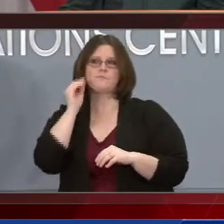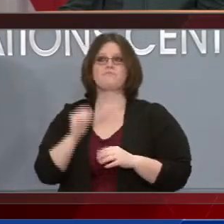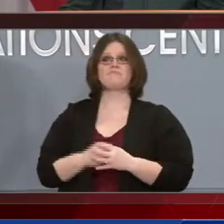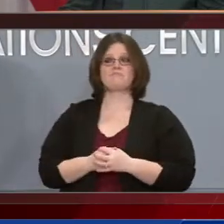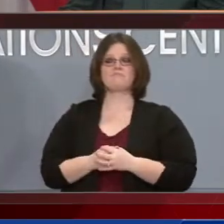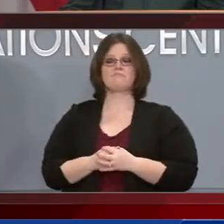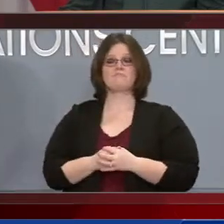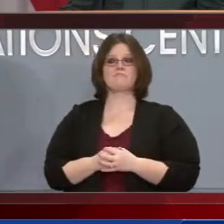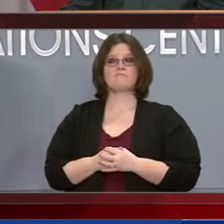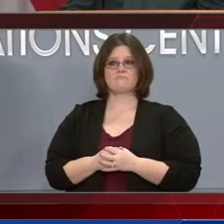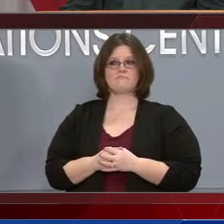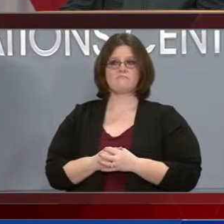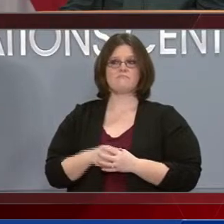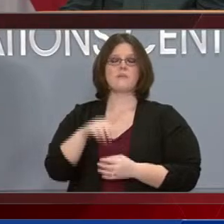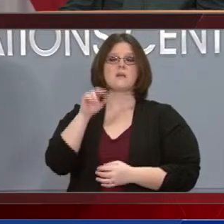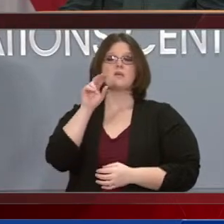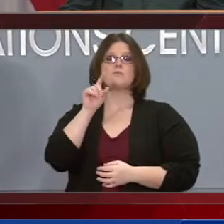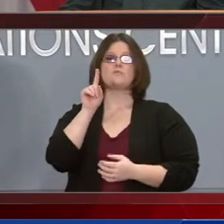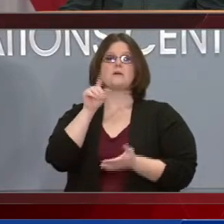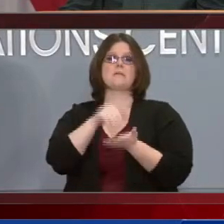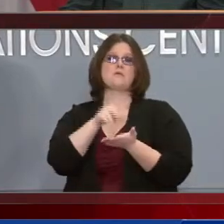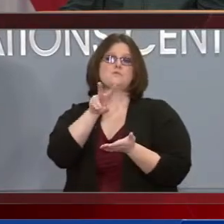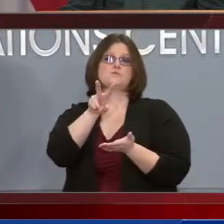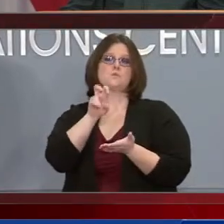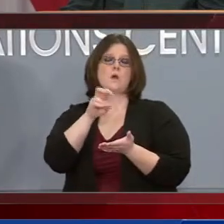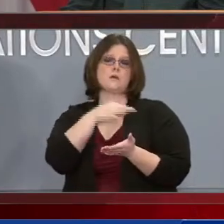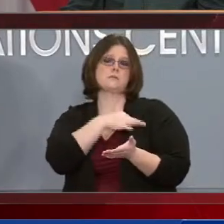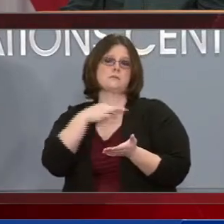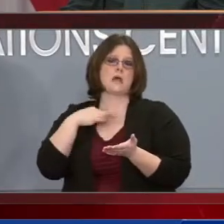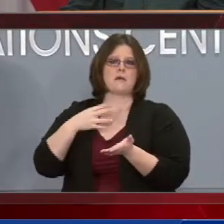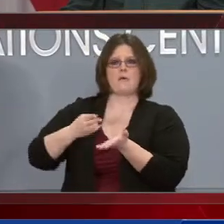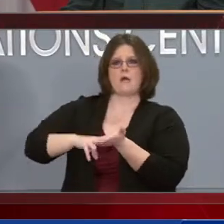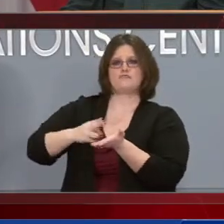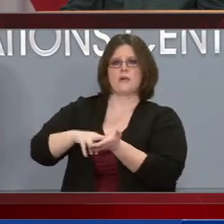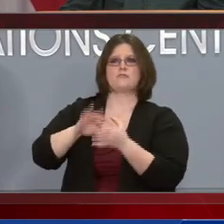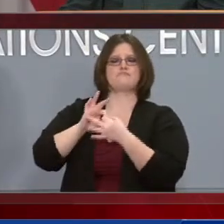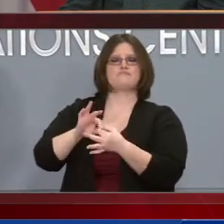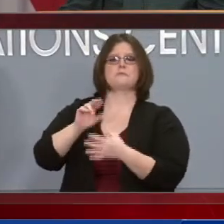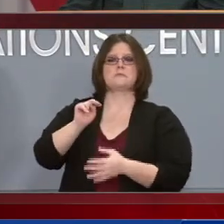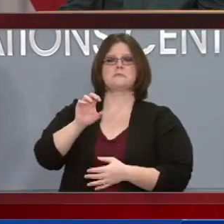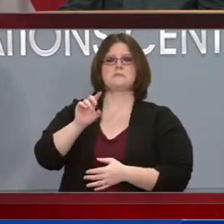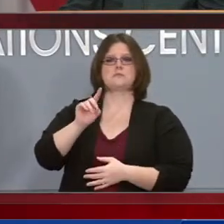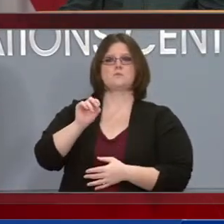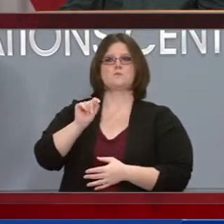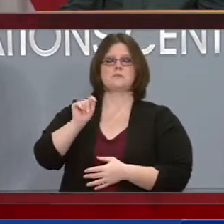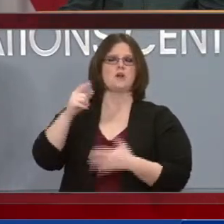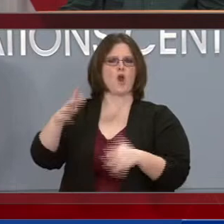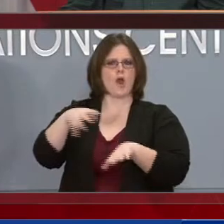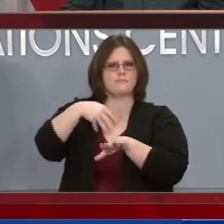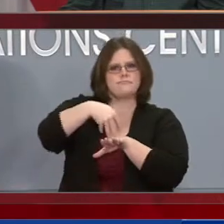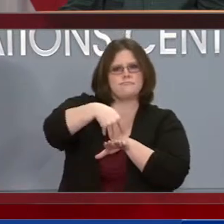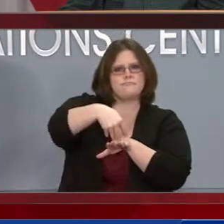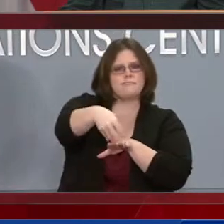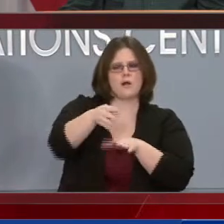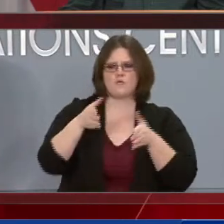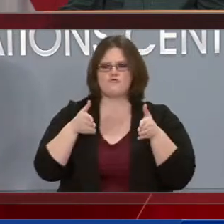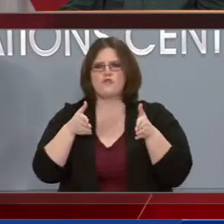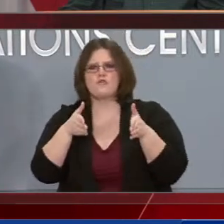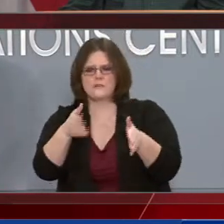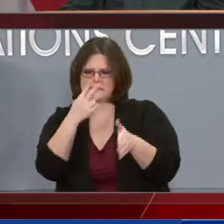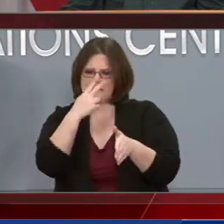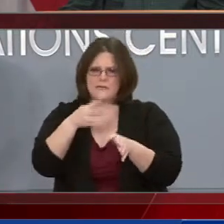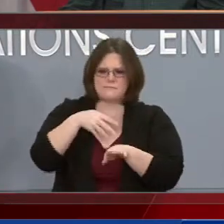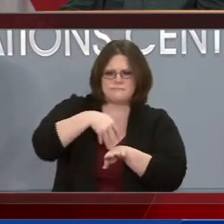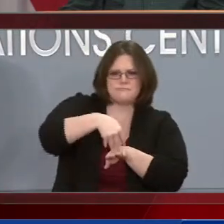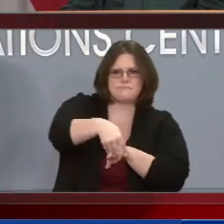DOT employees and contractors have been working hard to pre-treat our roads since Thursday. Our crews have spread nearly two and a half